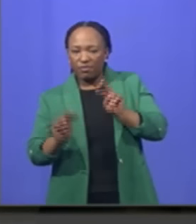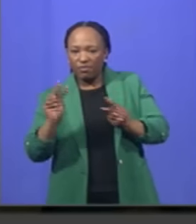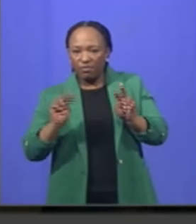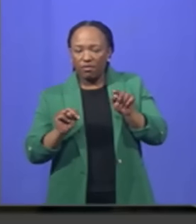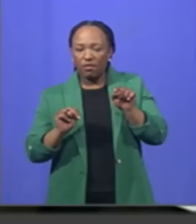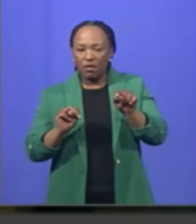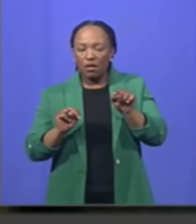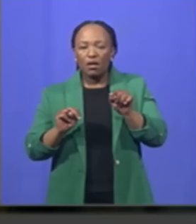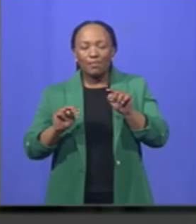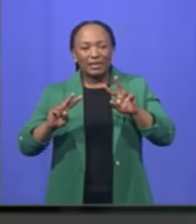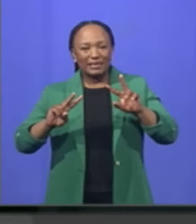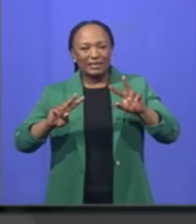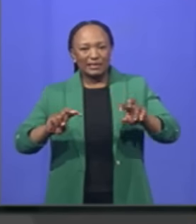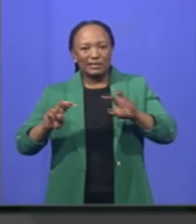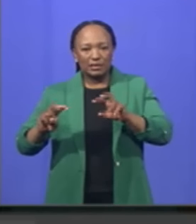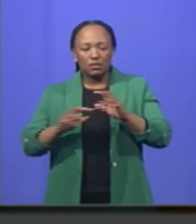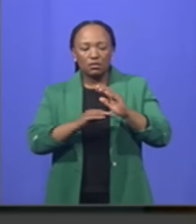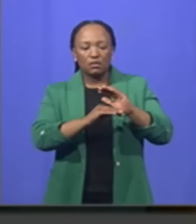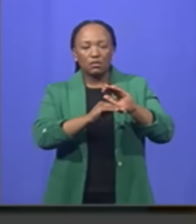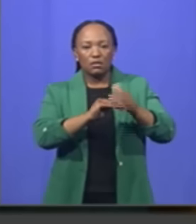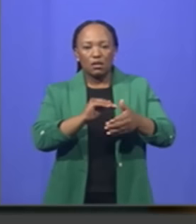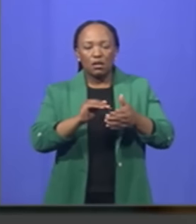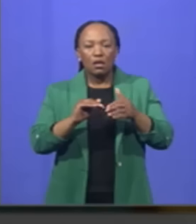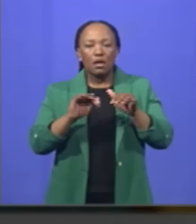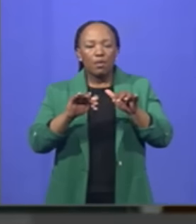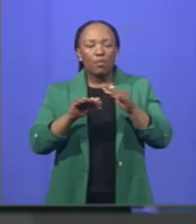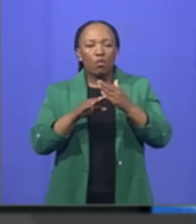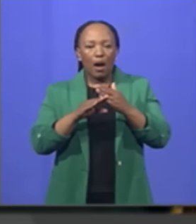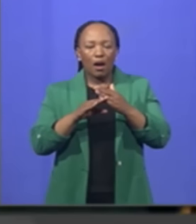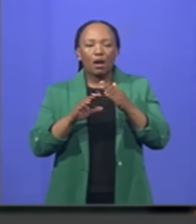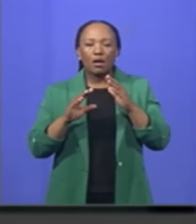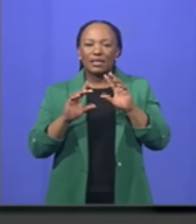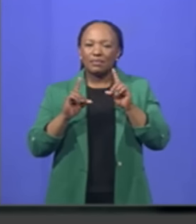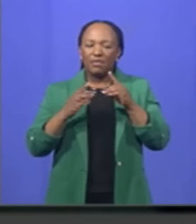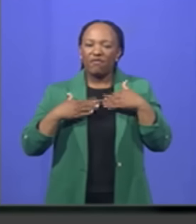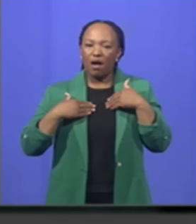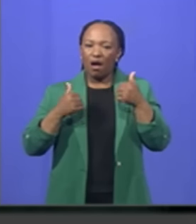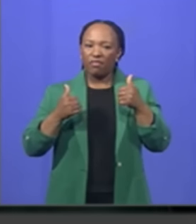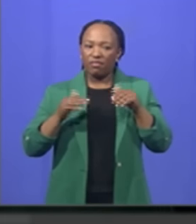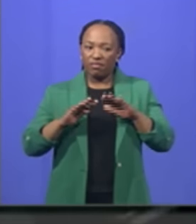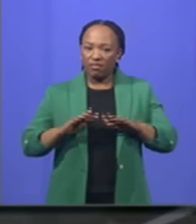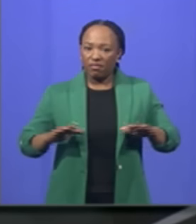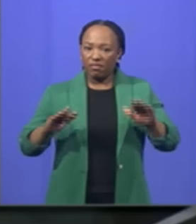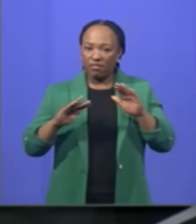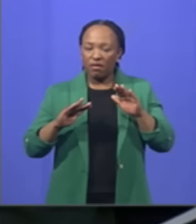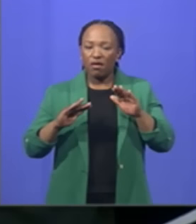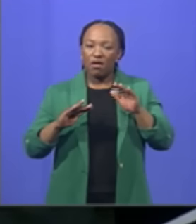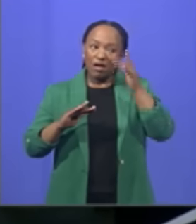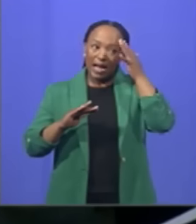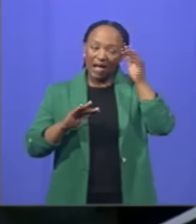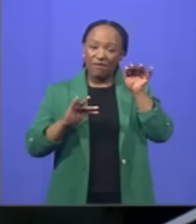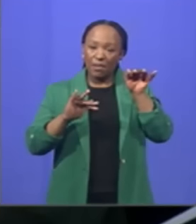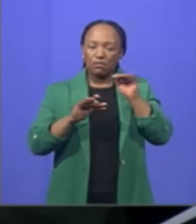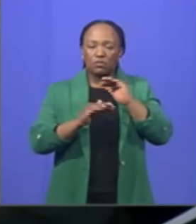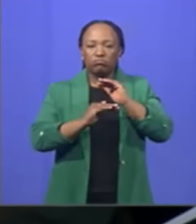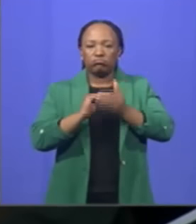go šireletša bašomi ba tša maphelo le go kaonafatša maemo a maokelo a mmušo. The Health Ombudsman has